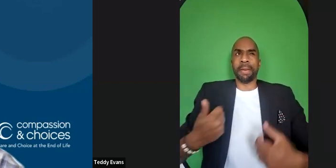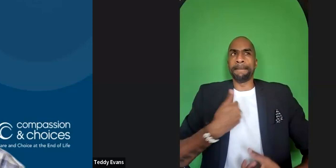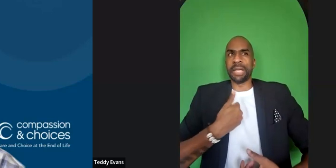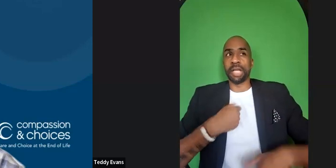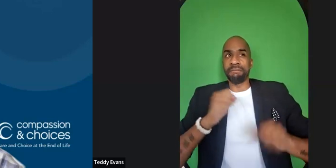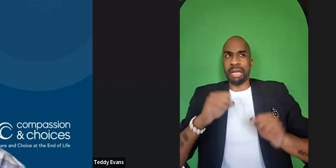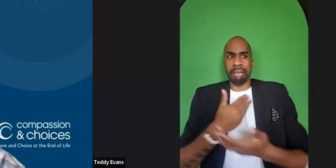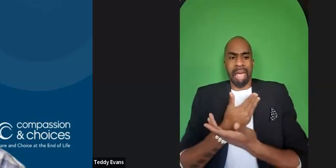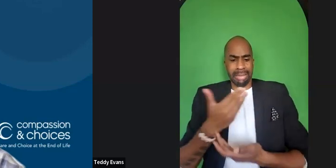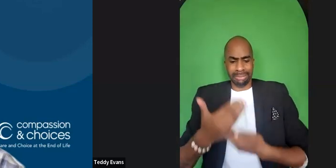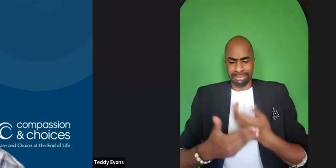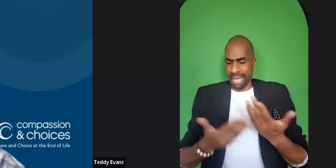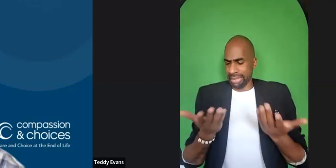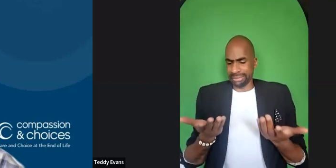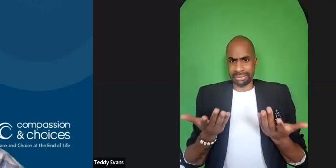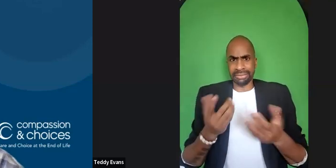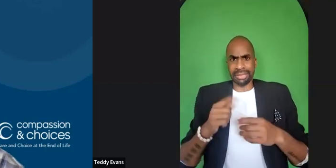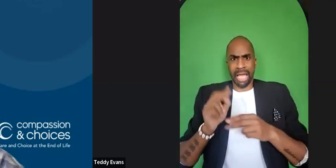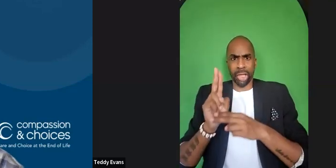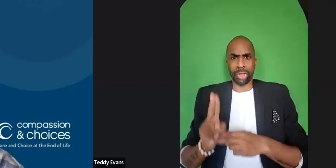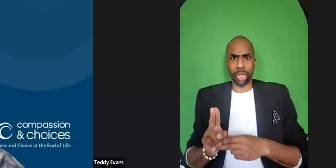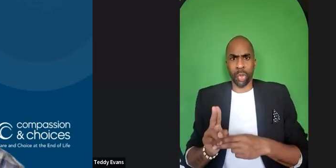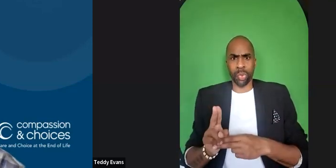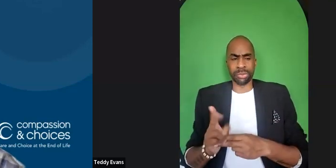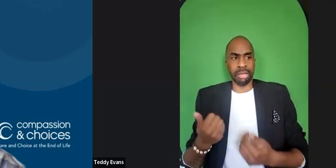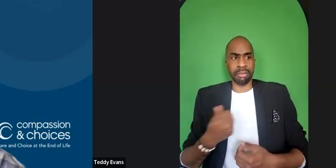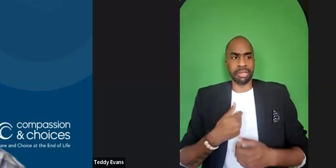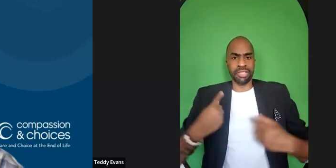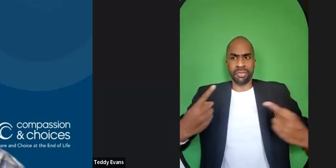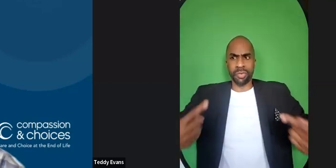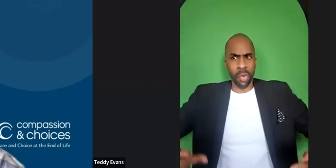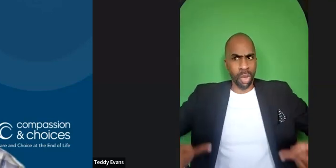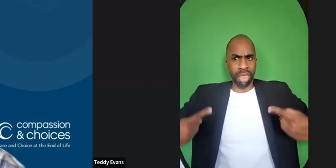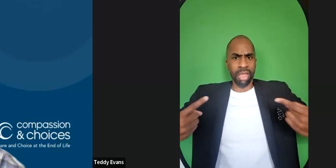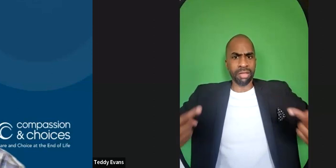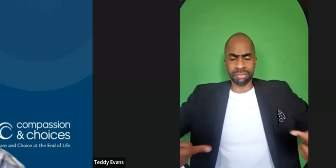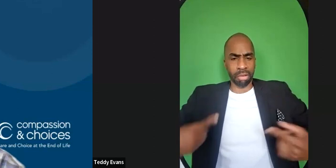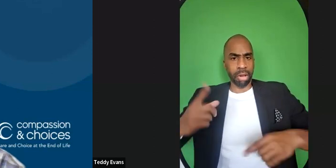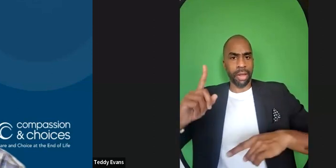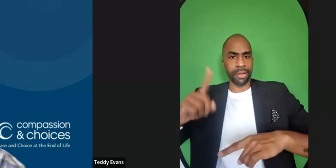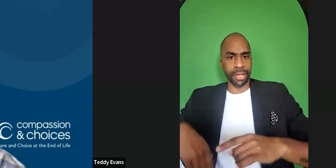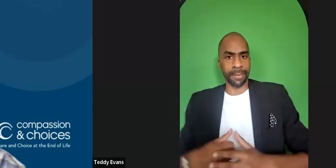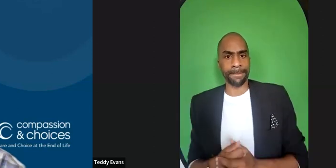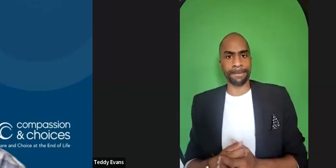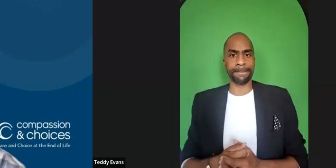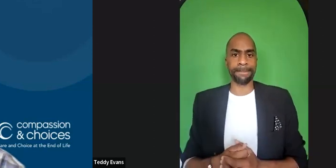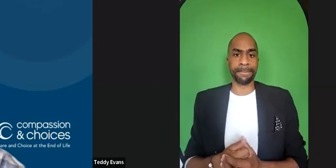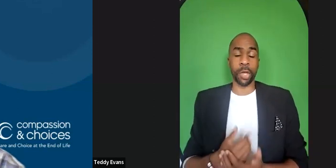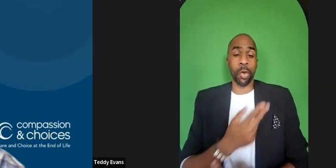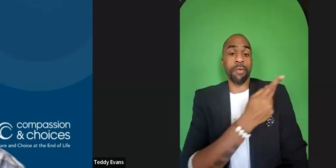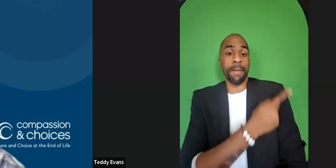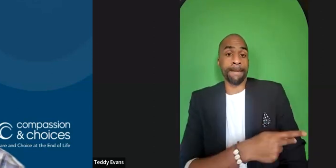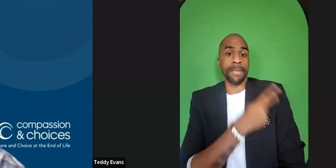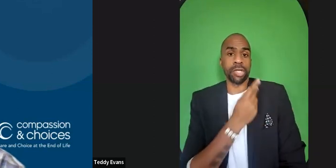my hand, even to move my wheelchair. I've heard from a physician where a patient used their electric wheelchair to depress